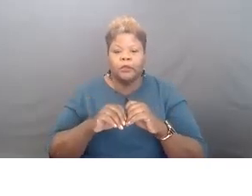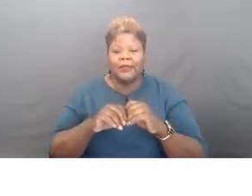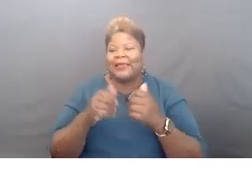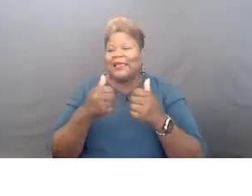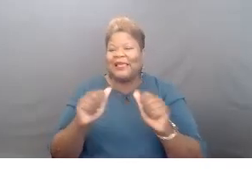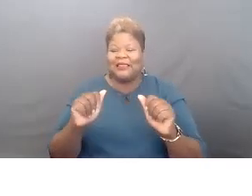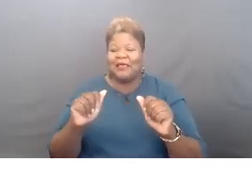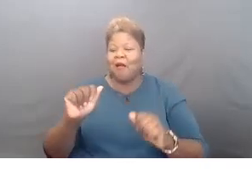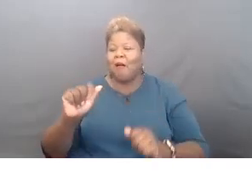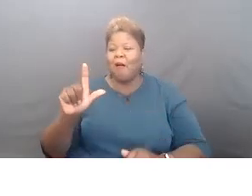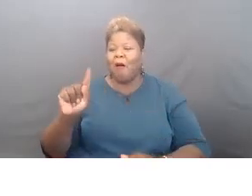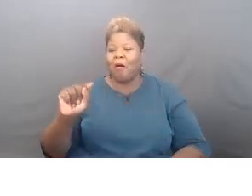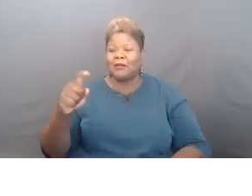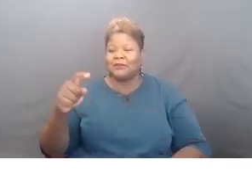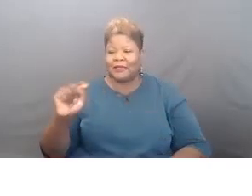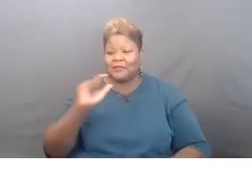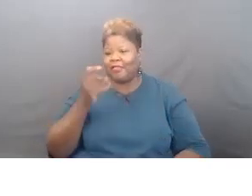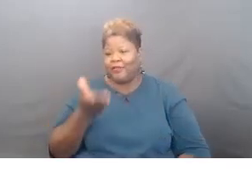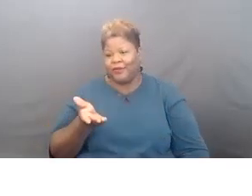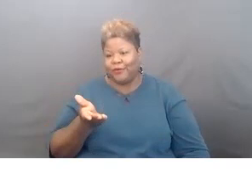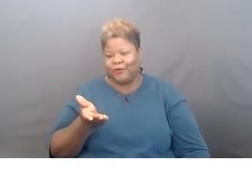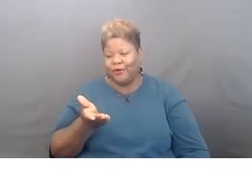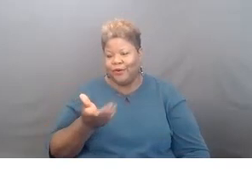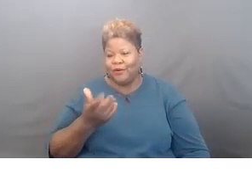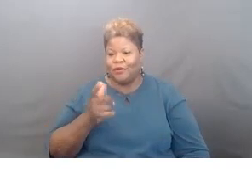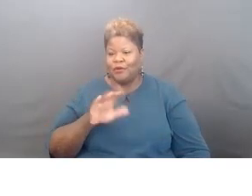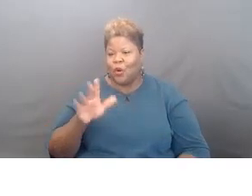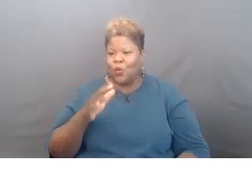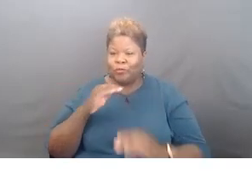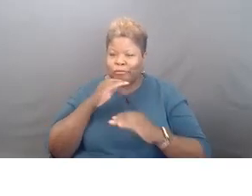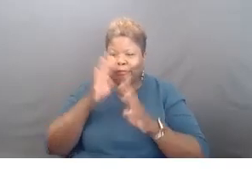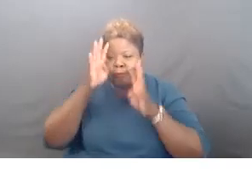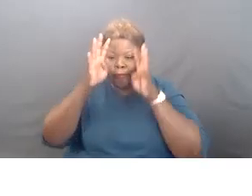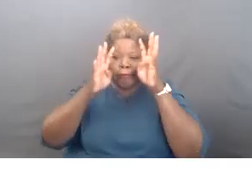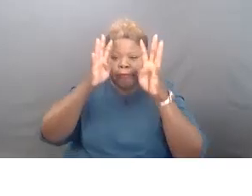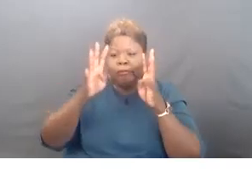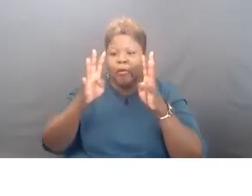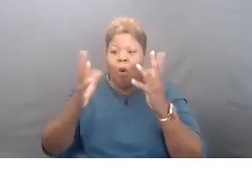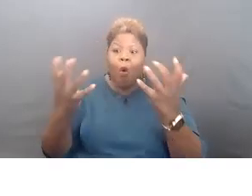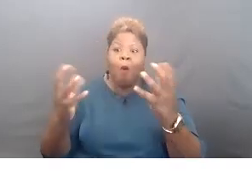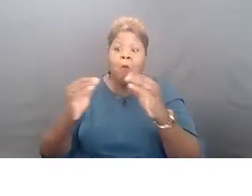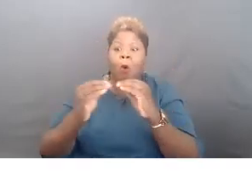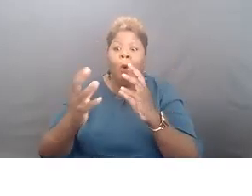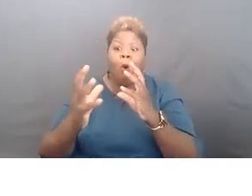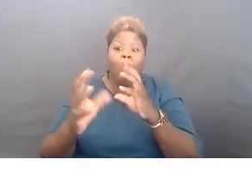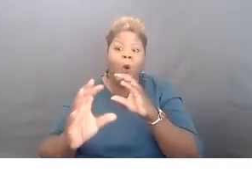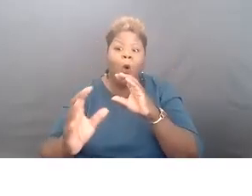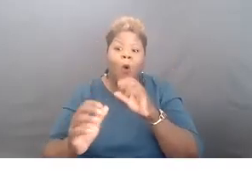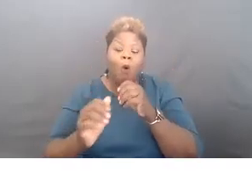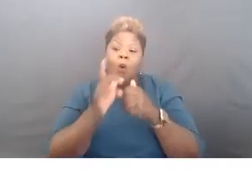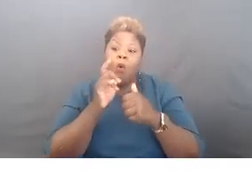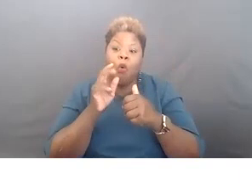anything in alt text or image descriptions that are not there. Okay. Do not try to game